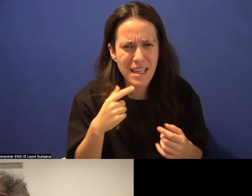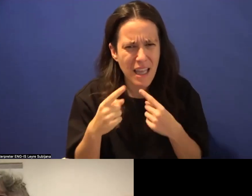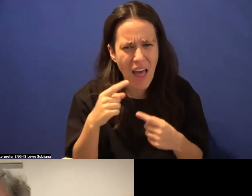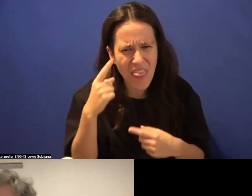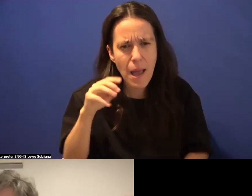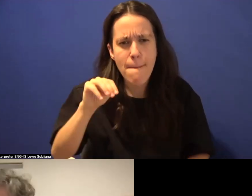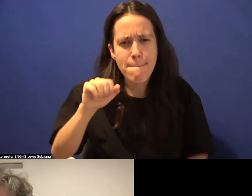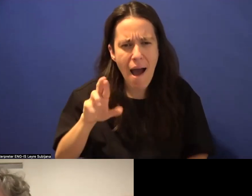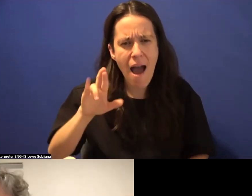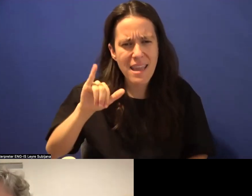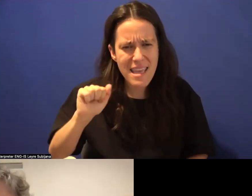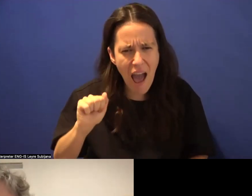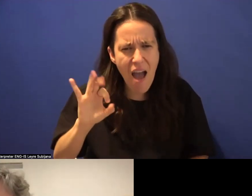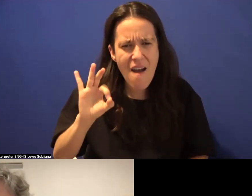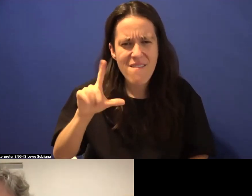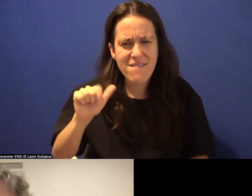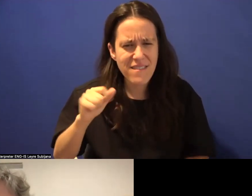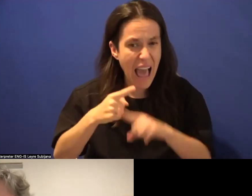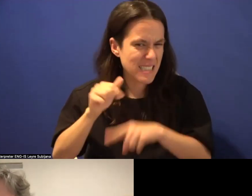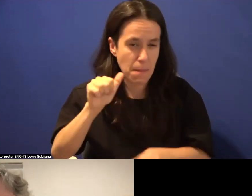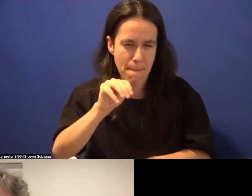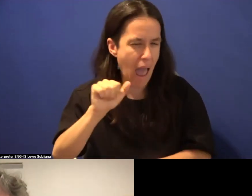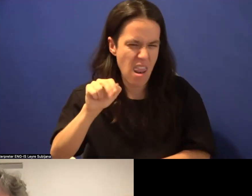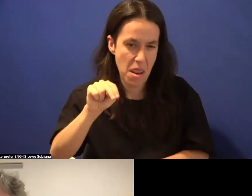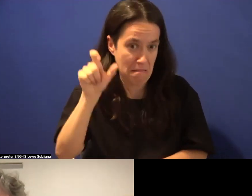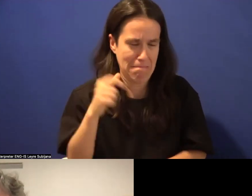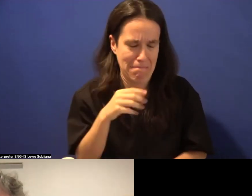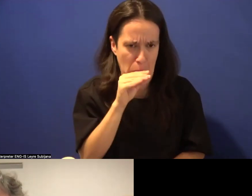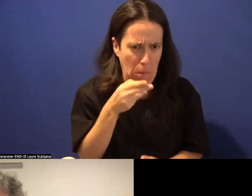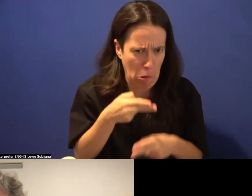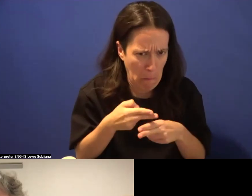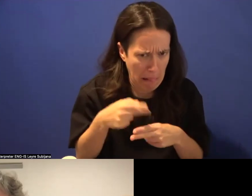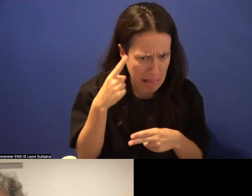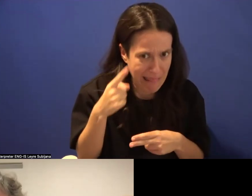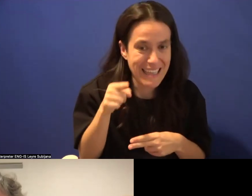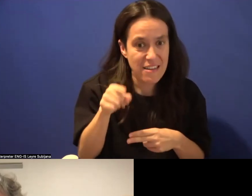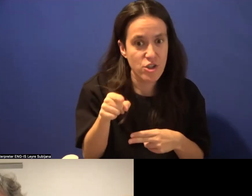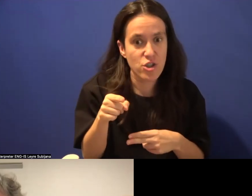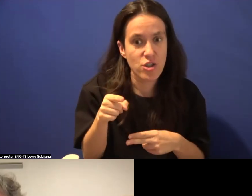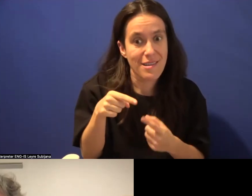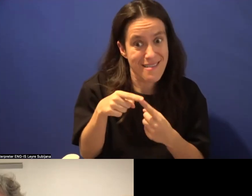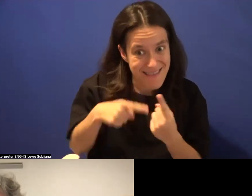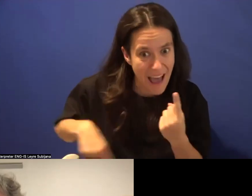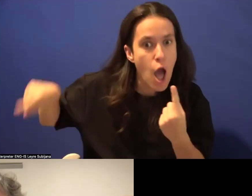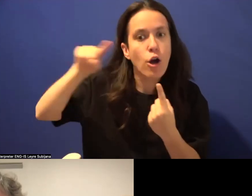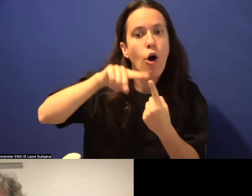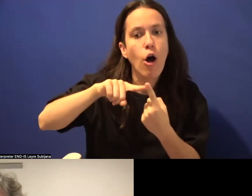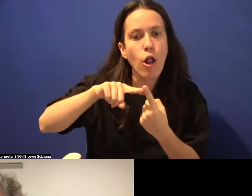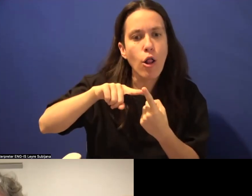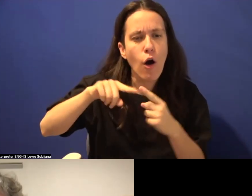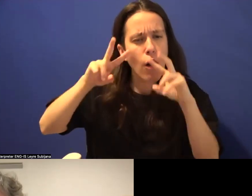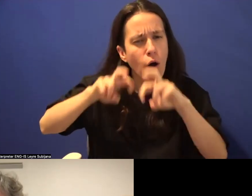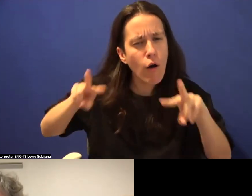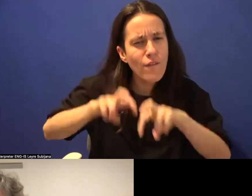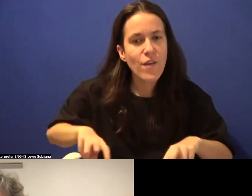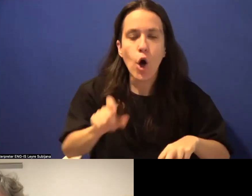Flaxman, I cannot pronounce the name correctly for sure, and she identifies sort of a cycle of words losing